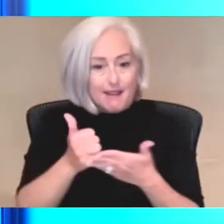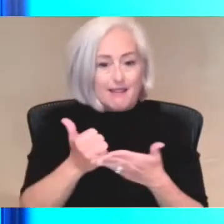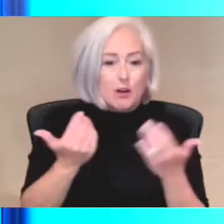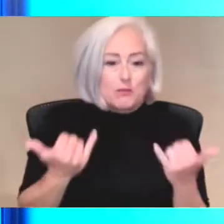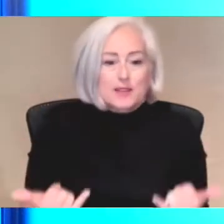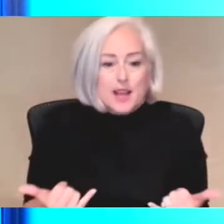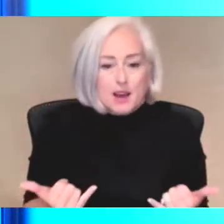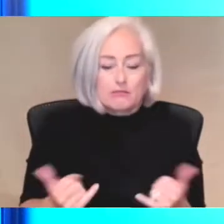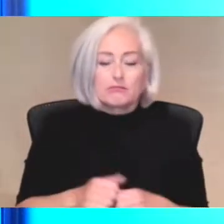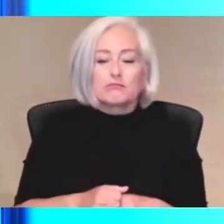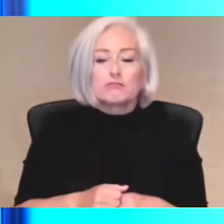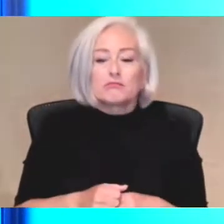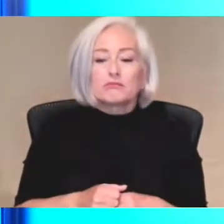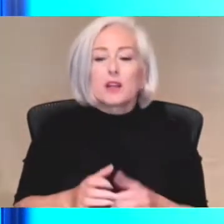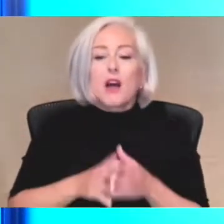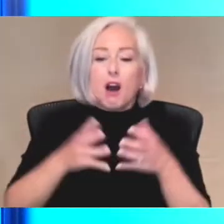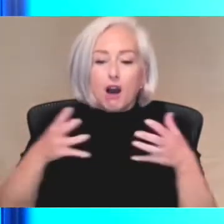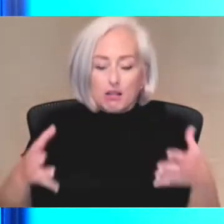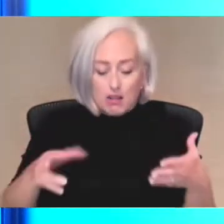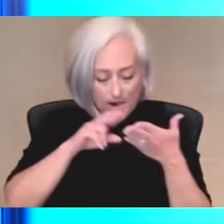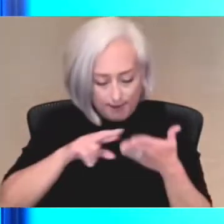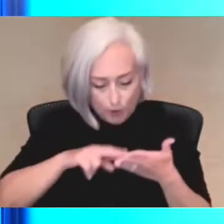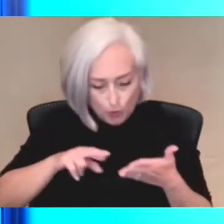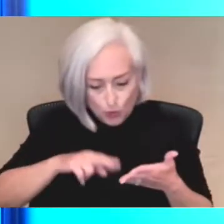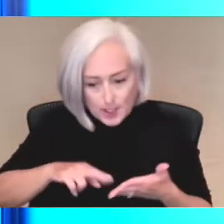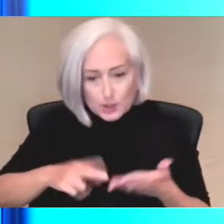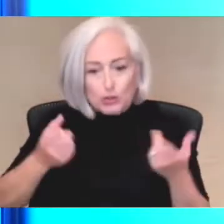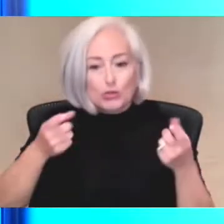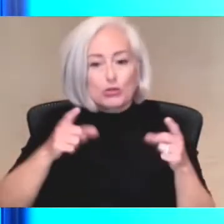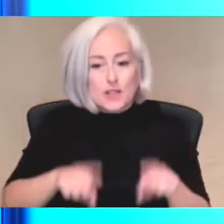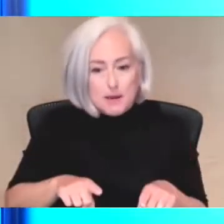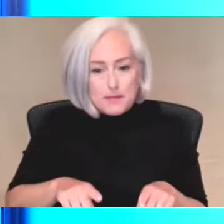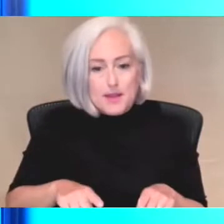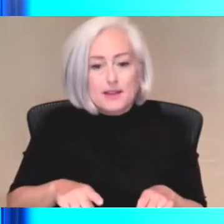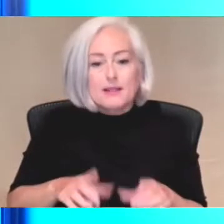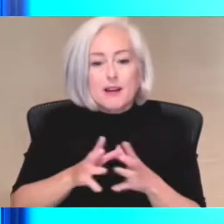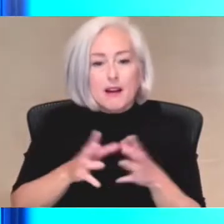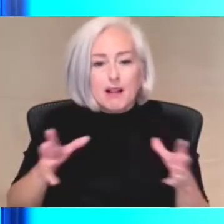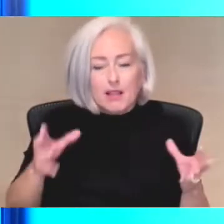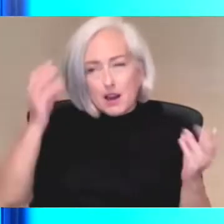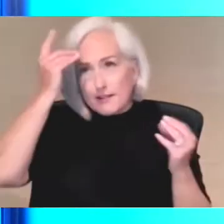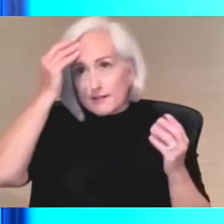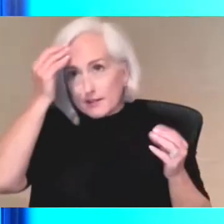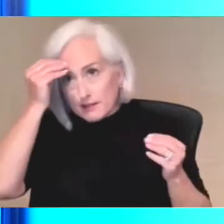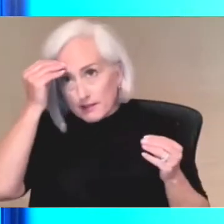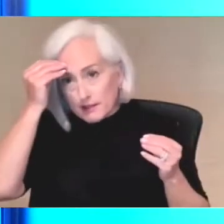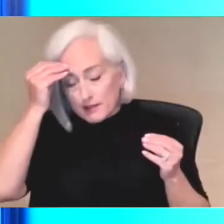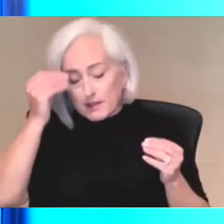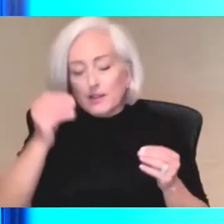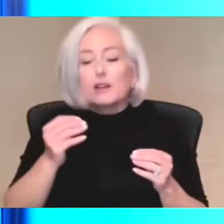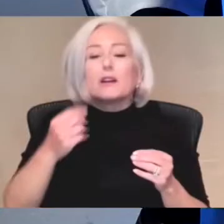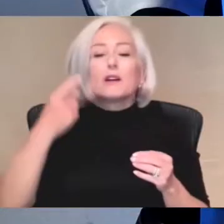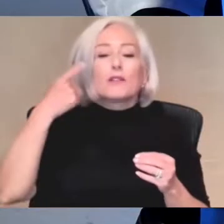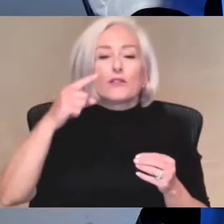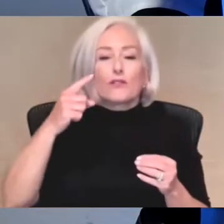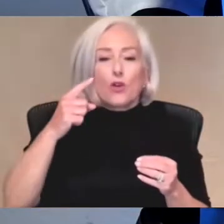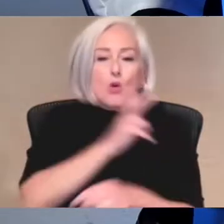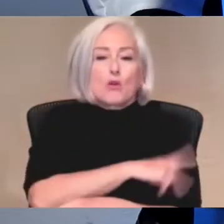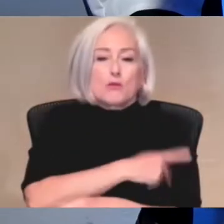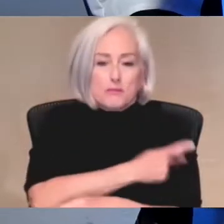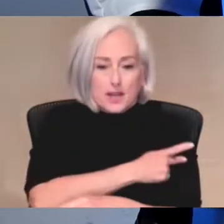and very good consideration. So certainly patients with recurrent cancer, that would be a good inquiry. Mm-hmm.